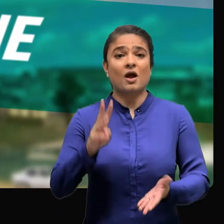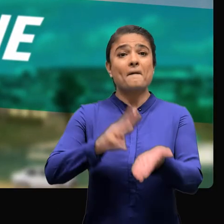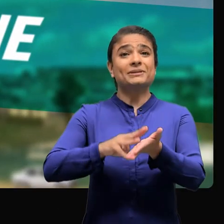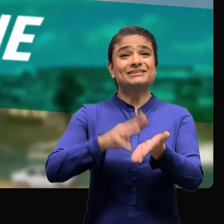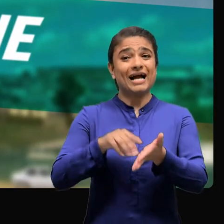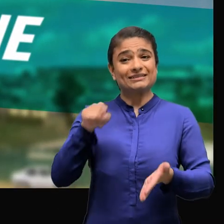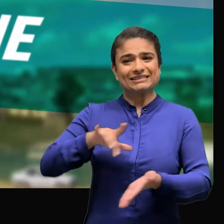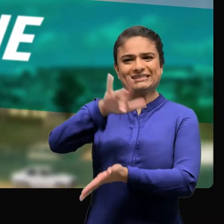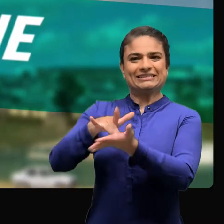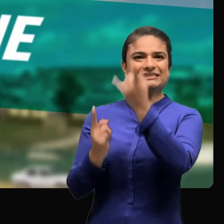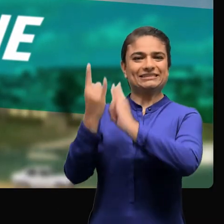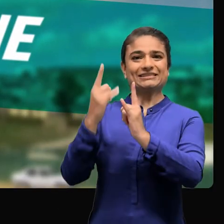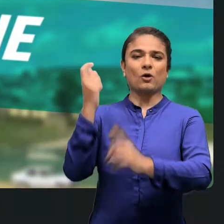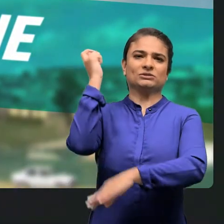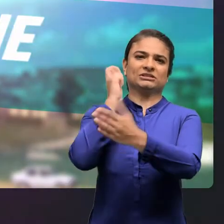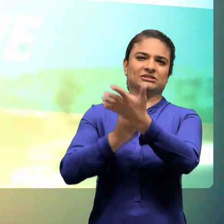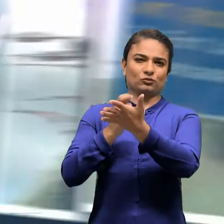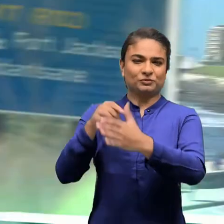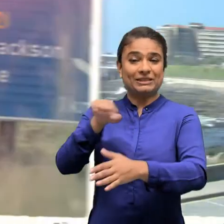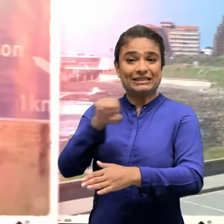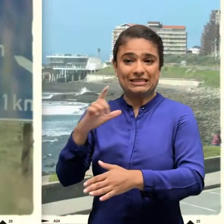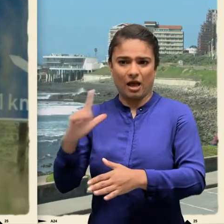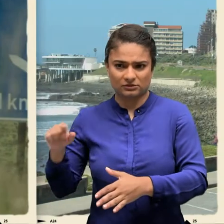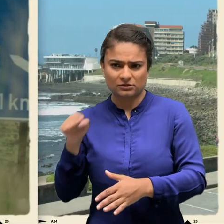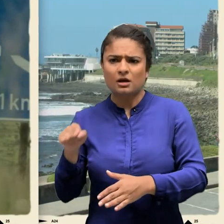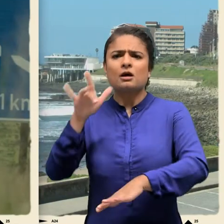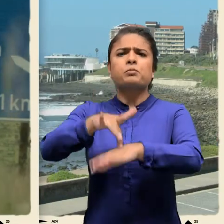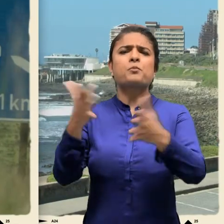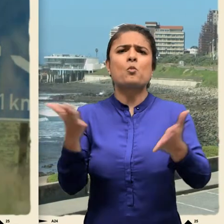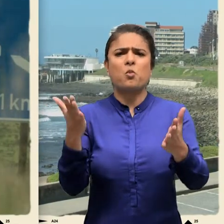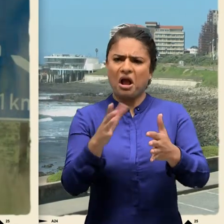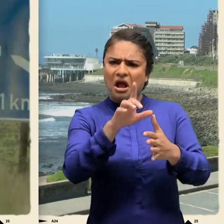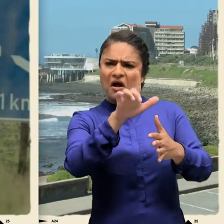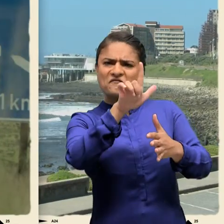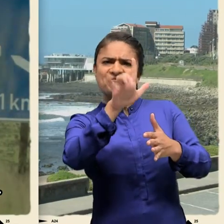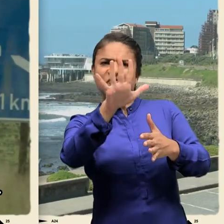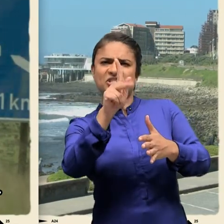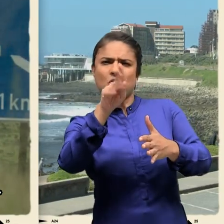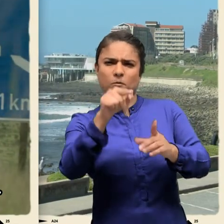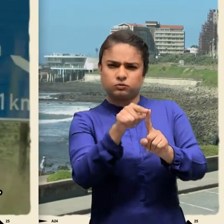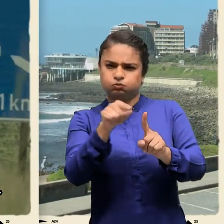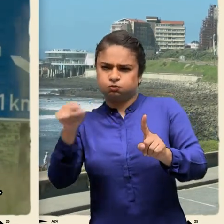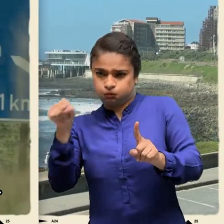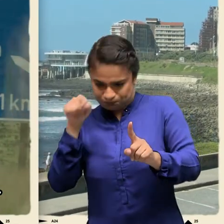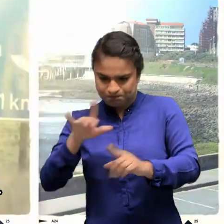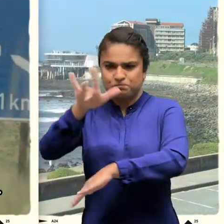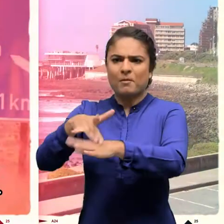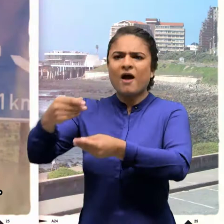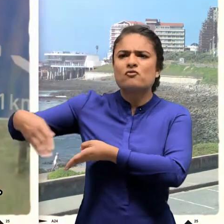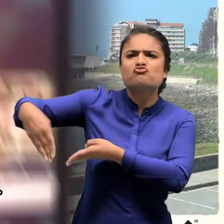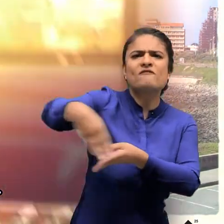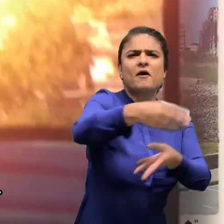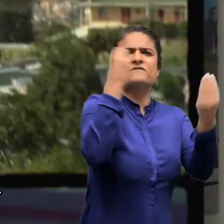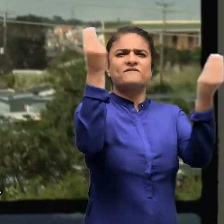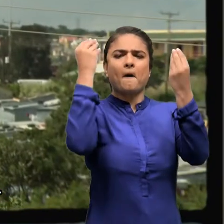Mdansani is a South African urban township situated 15 kilometers away from East London, and it is the second largest township in